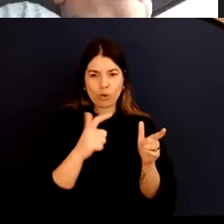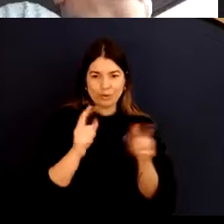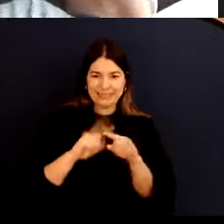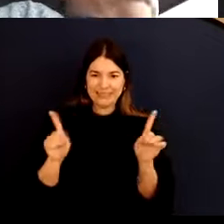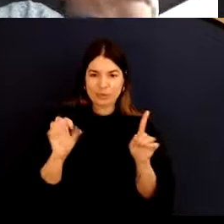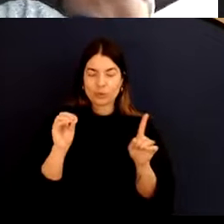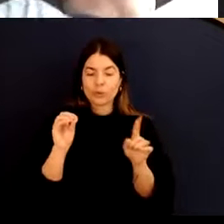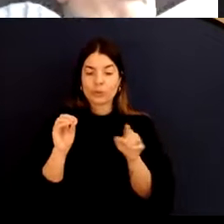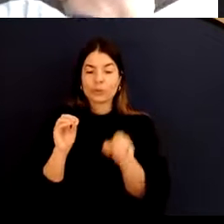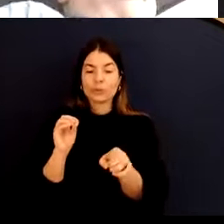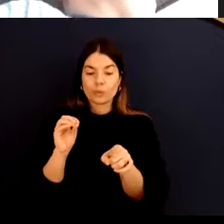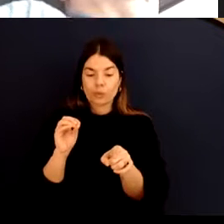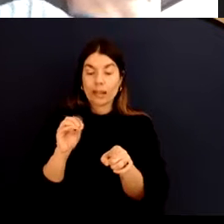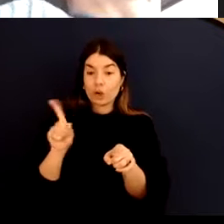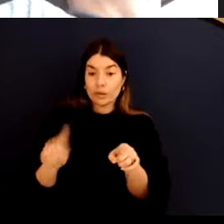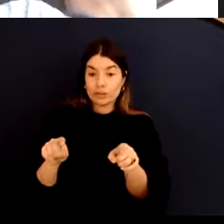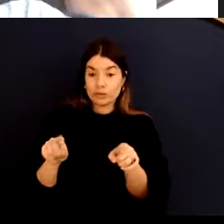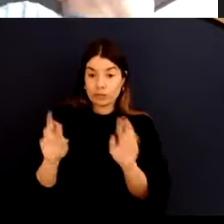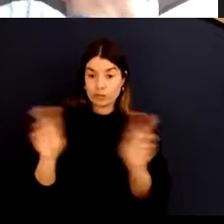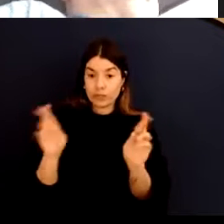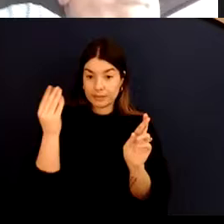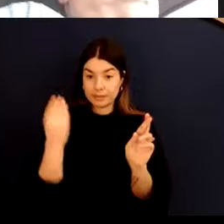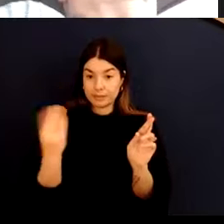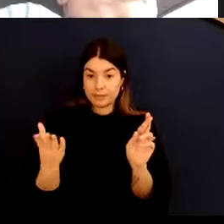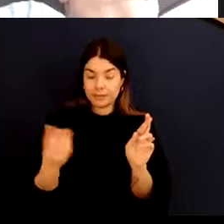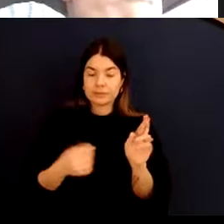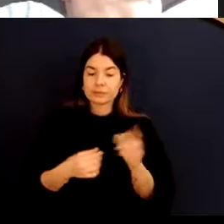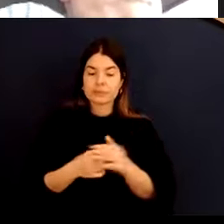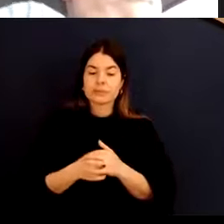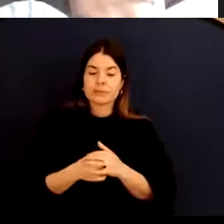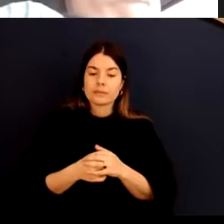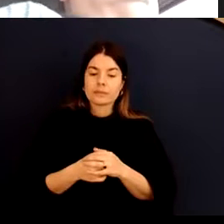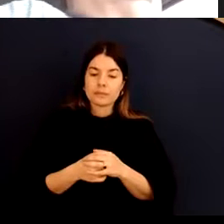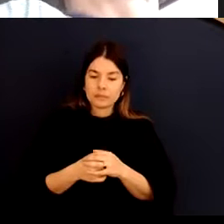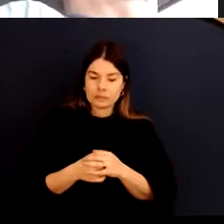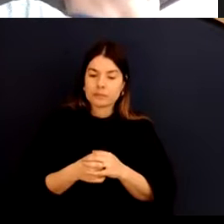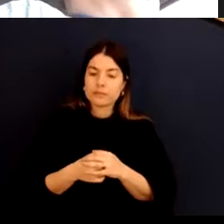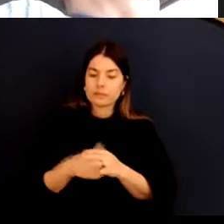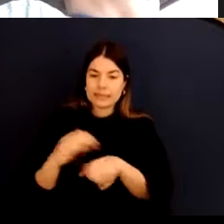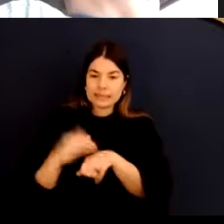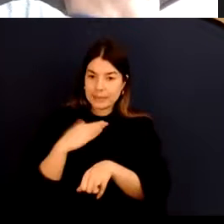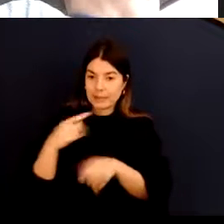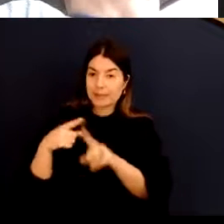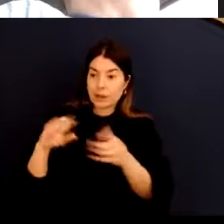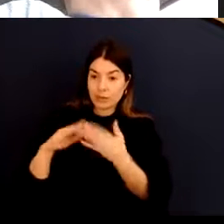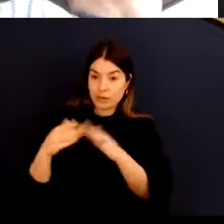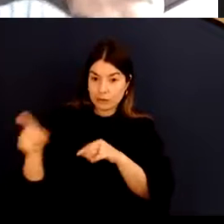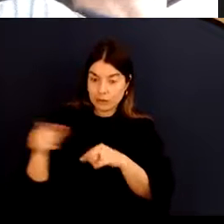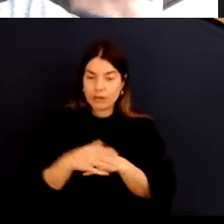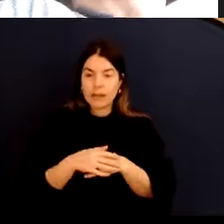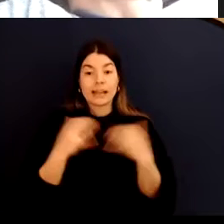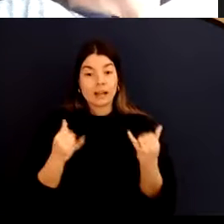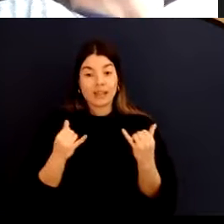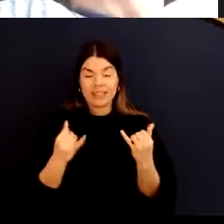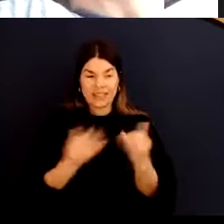Okay, and the question for all of you is, and this was submitted by the community, currently a lack